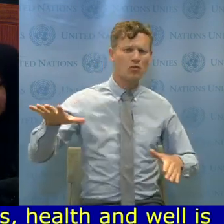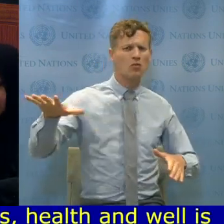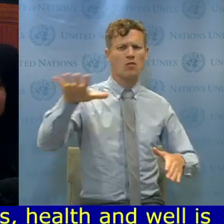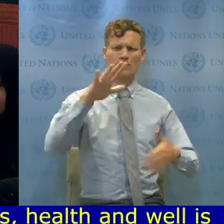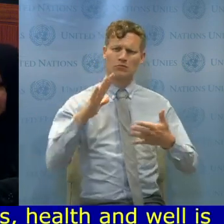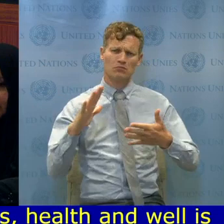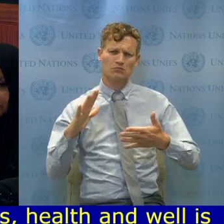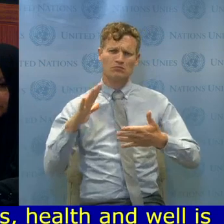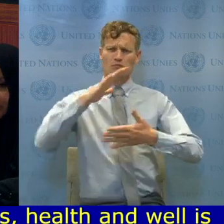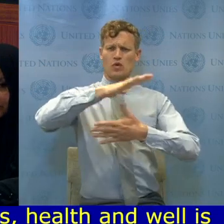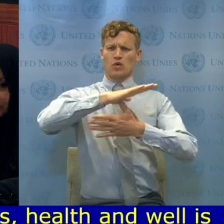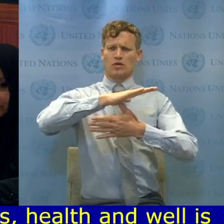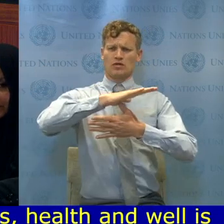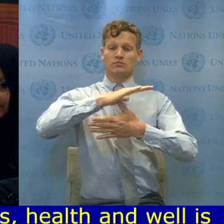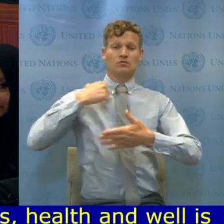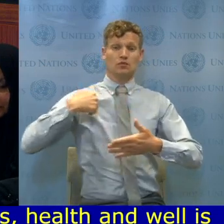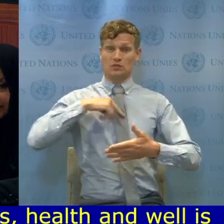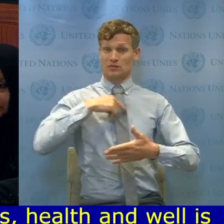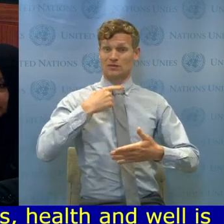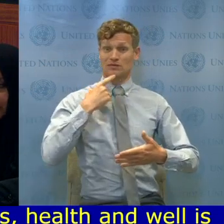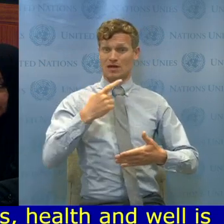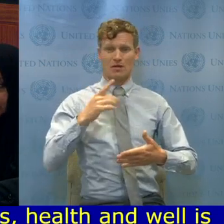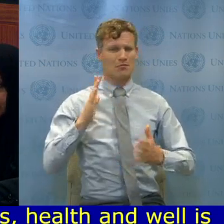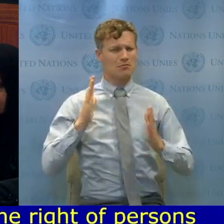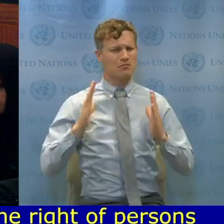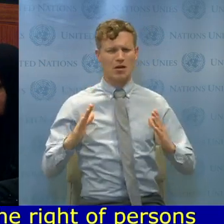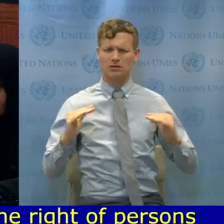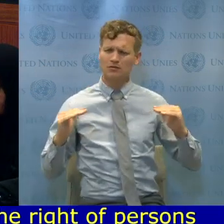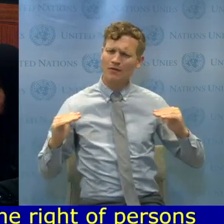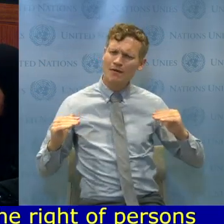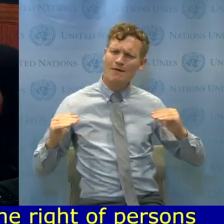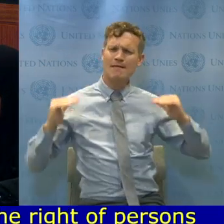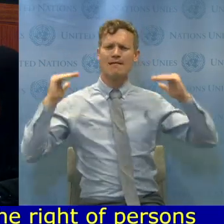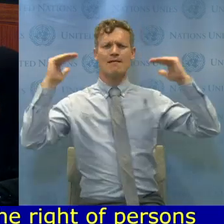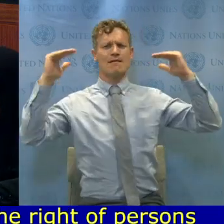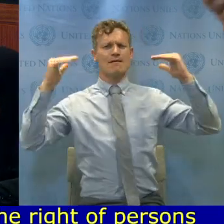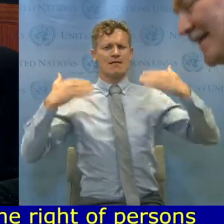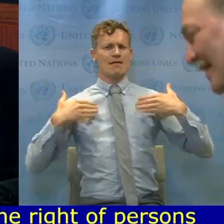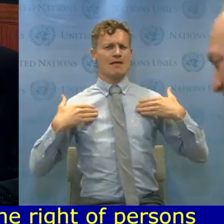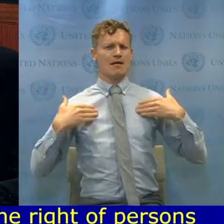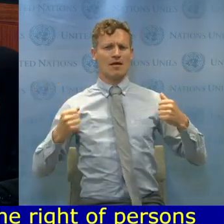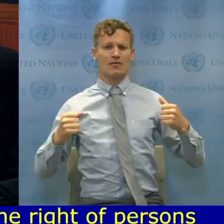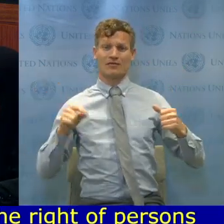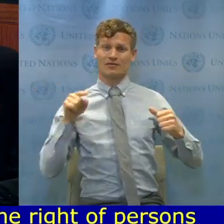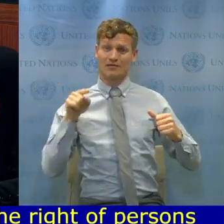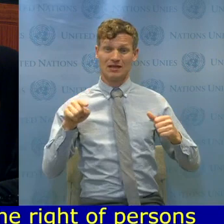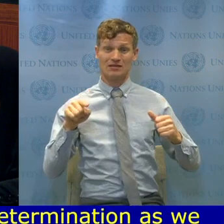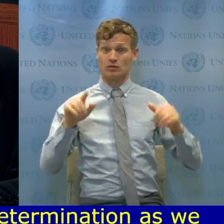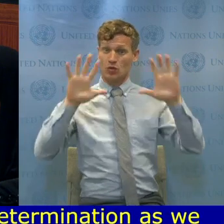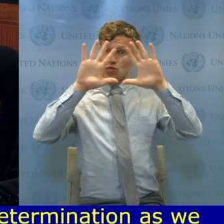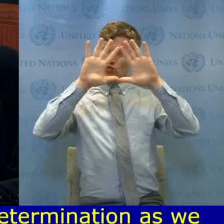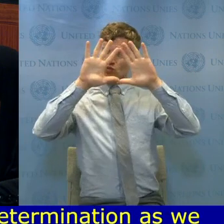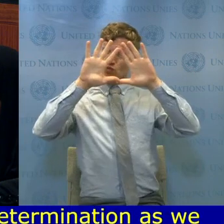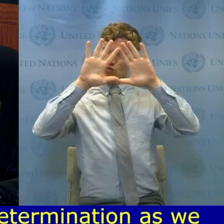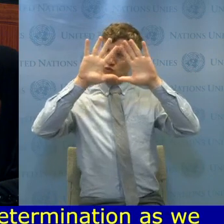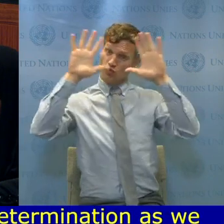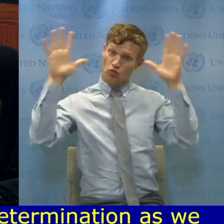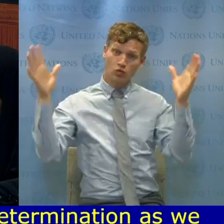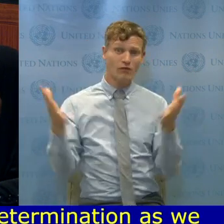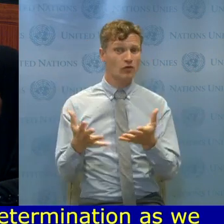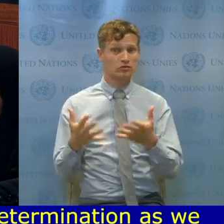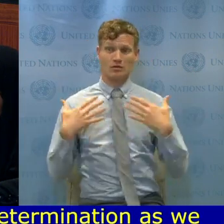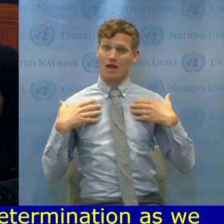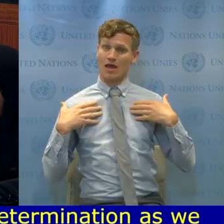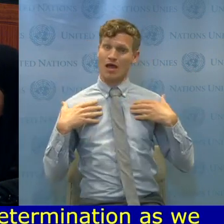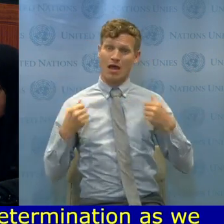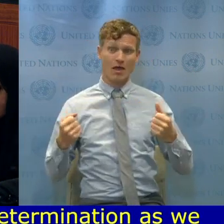we say in the UAE, to the highest attainable standard of health is protected by universal health coverage for all citizens.